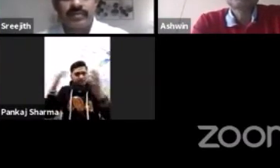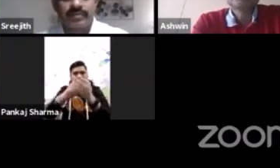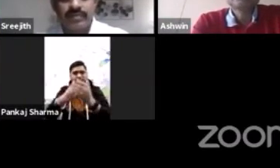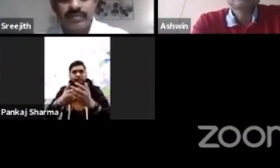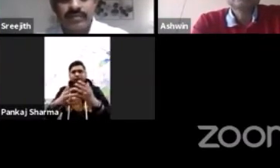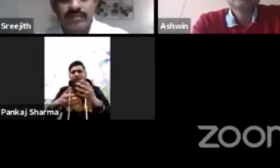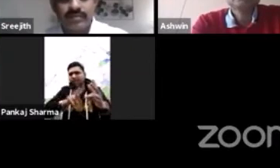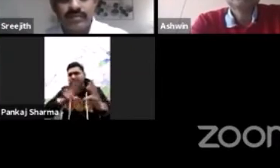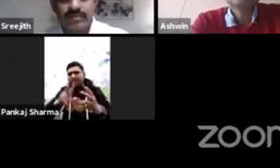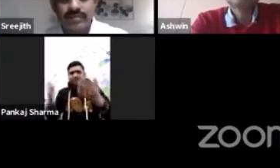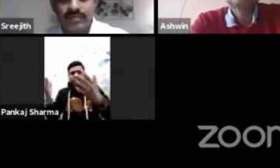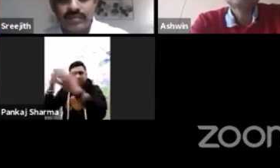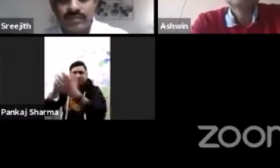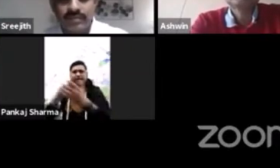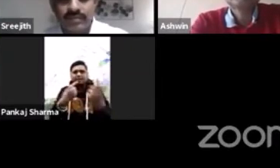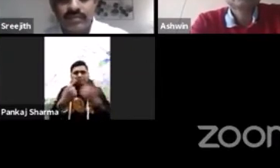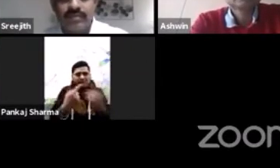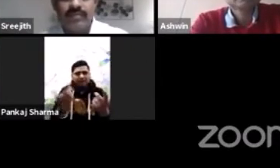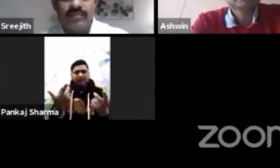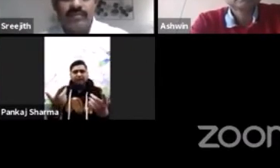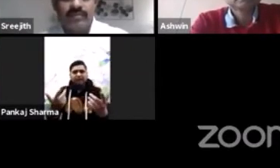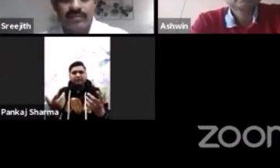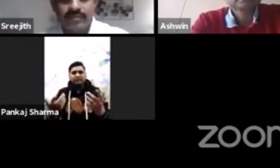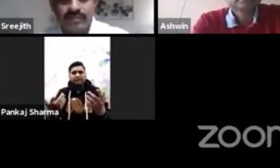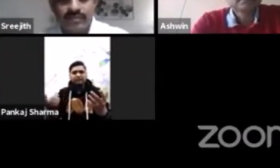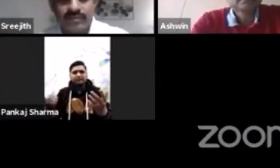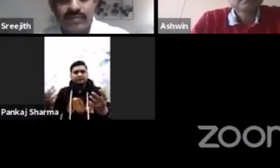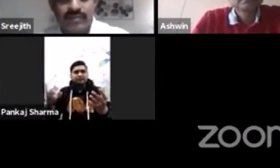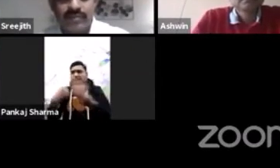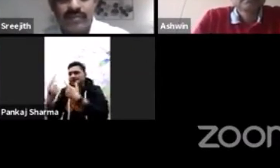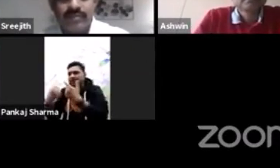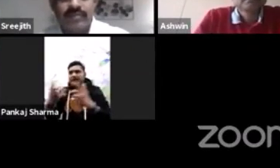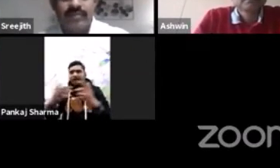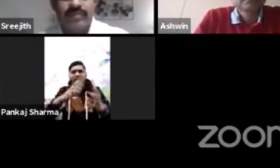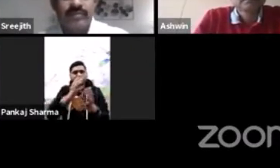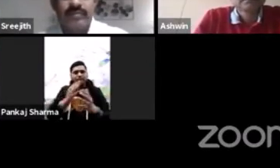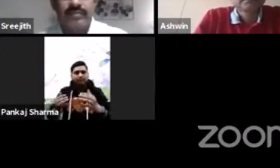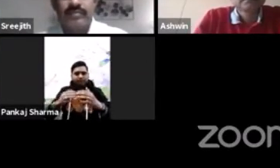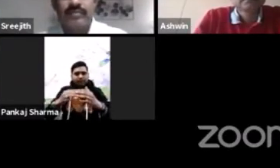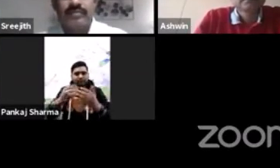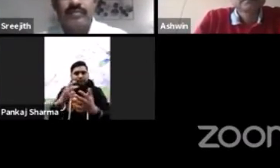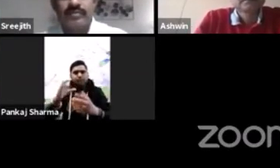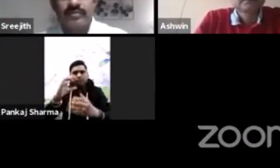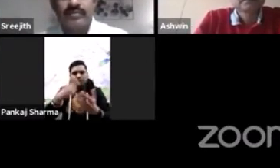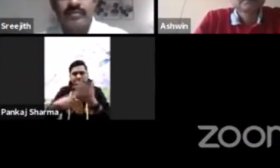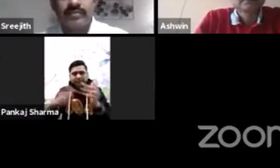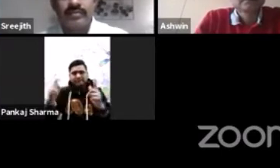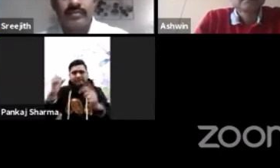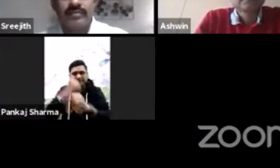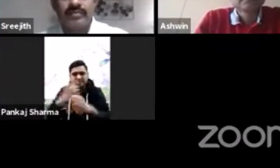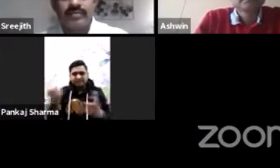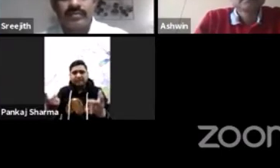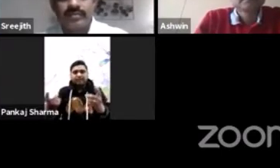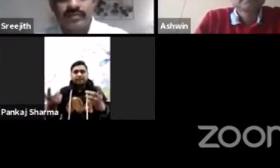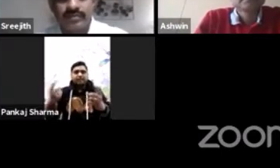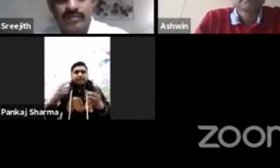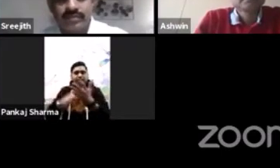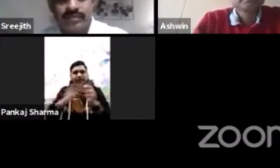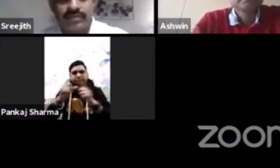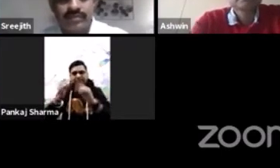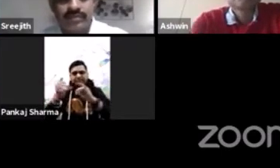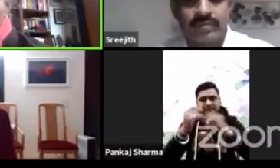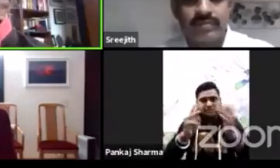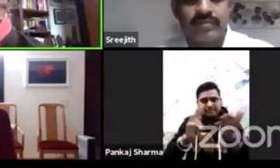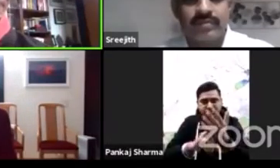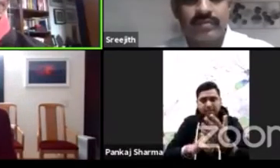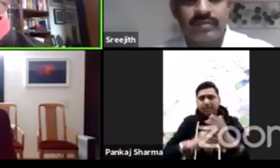difficult. We have an organization called RDSM, Rashtriya Divyang Sashaktikaran Manch. So more than 100 NGOs are cooperating